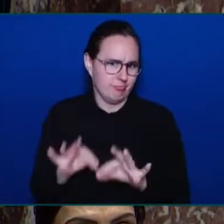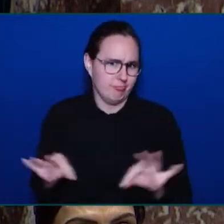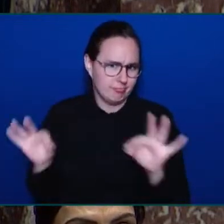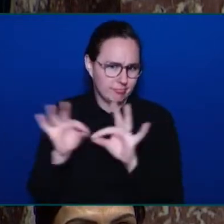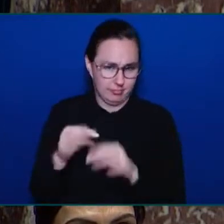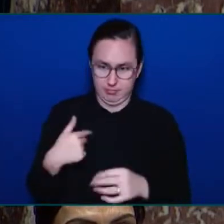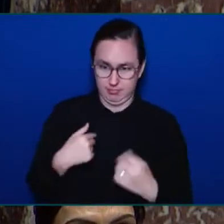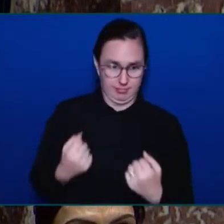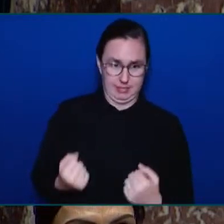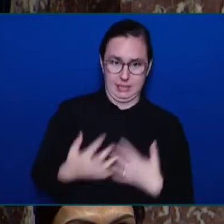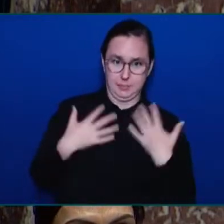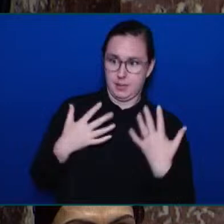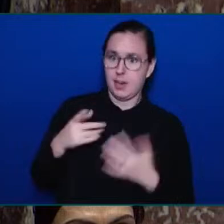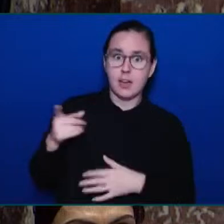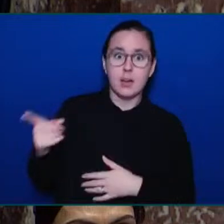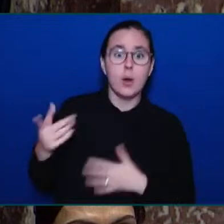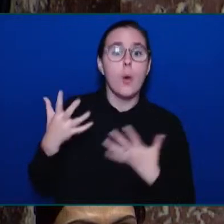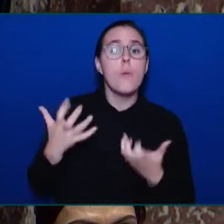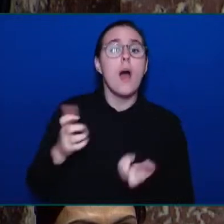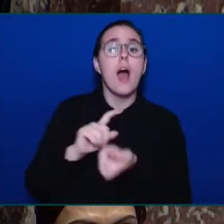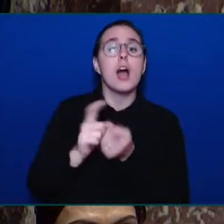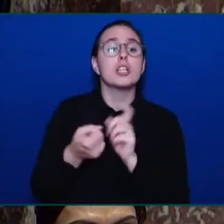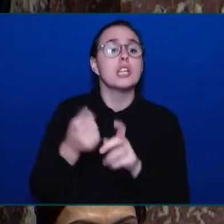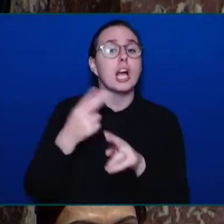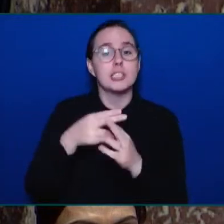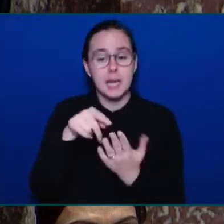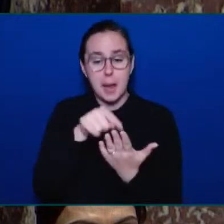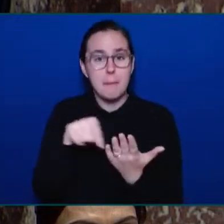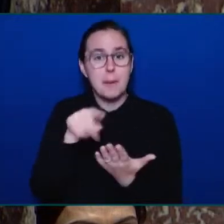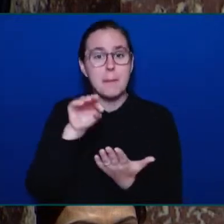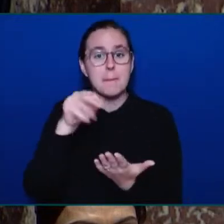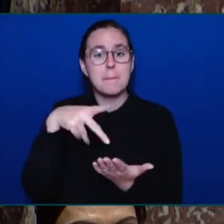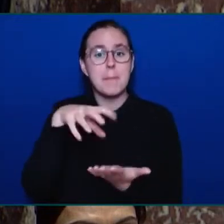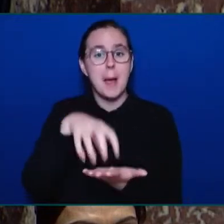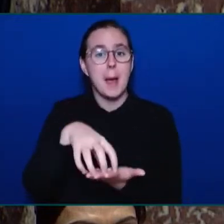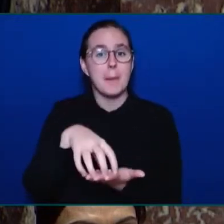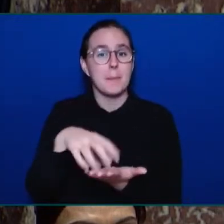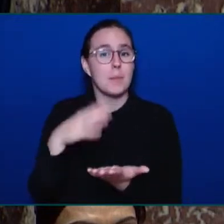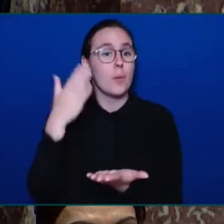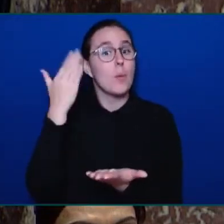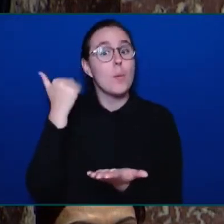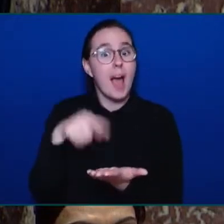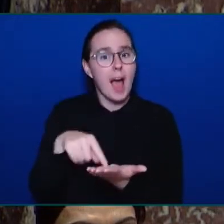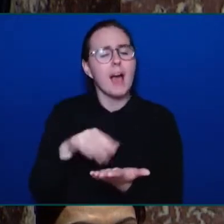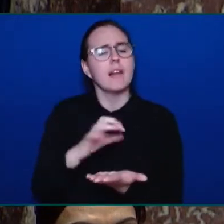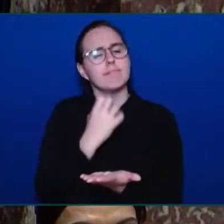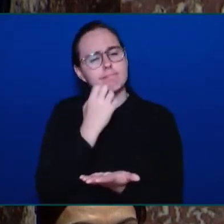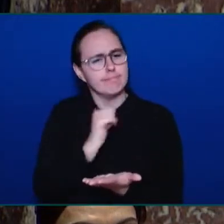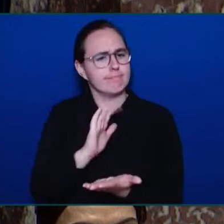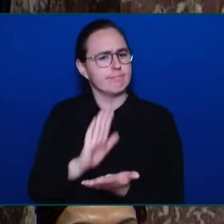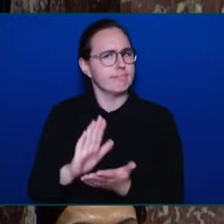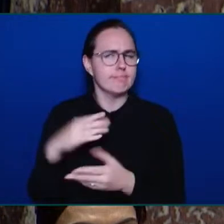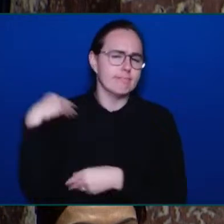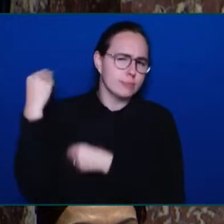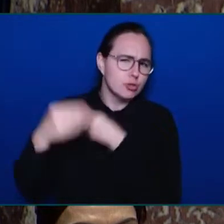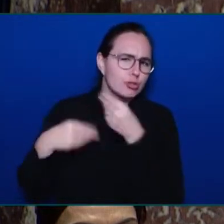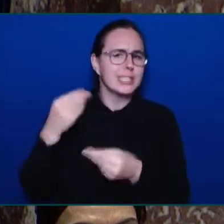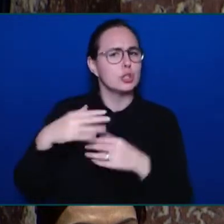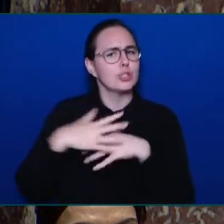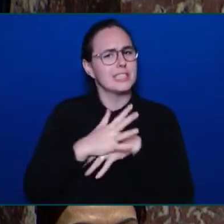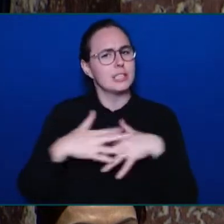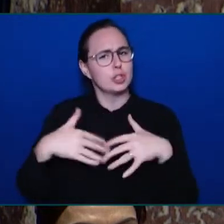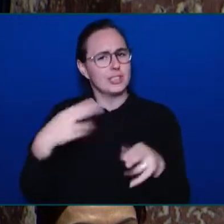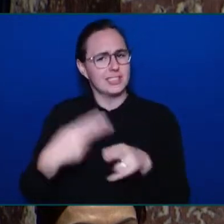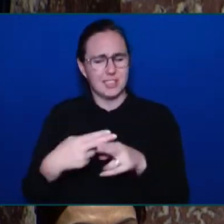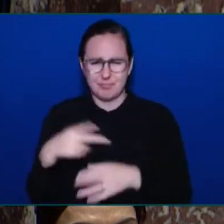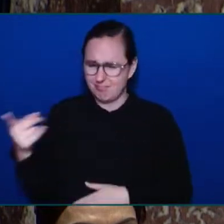the name that has always been there, Quanus. Dennis understood there is more to a word, or more to a name than a word.